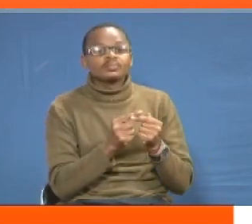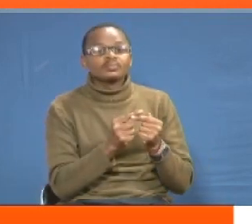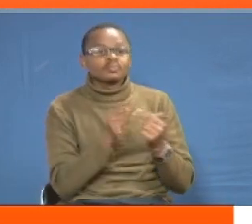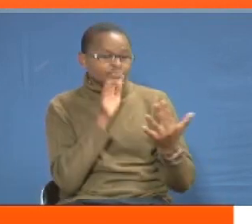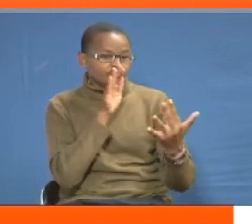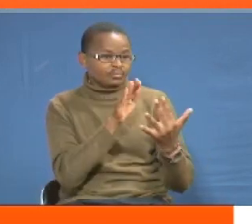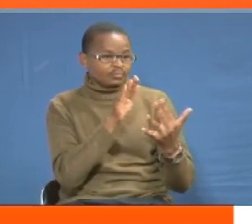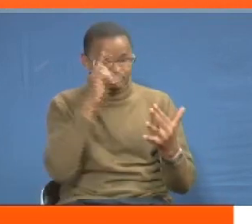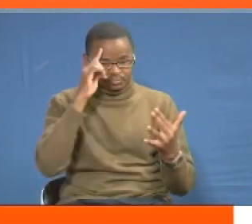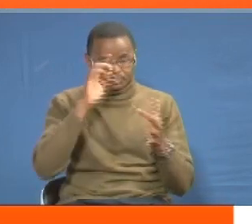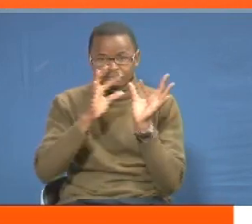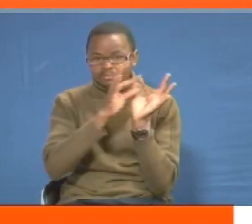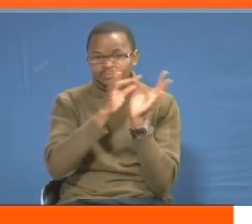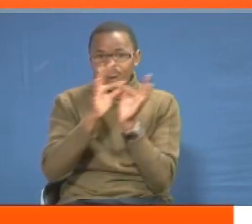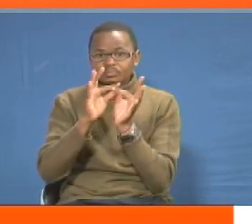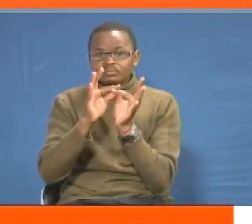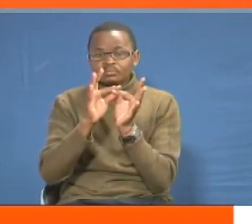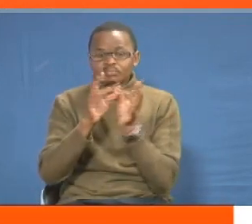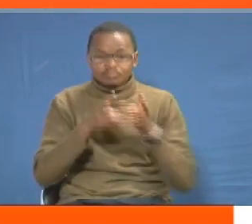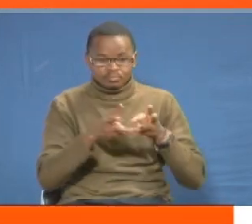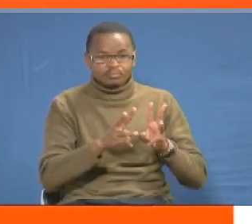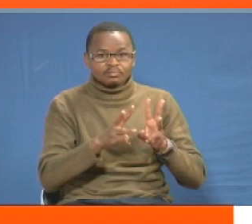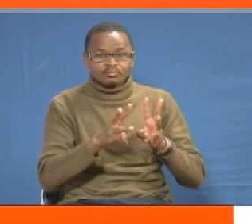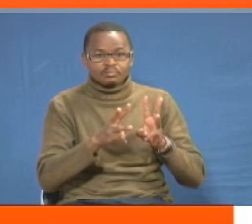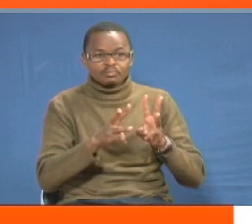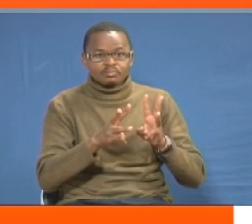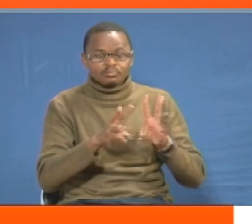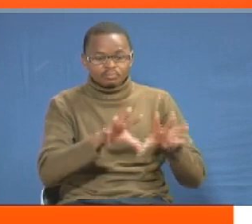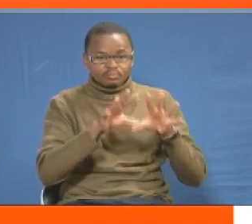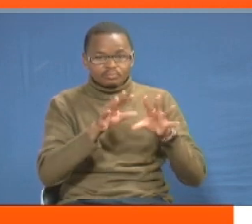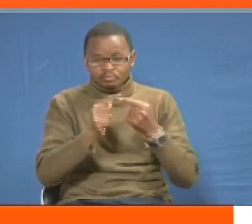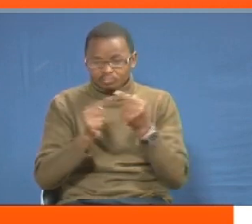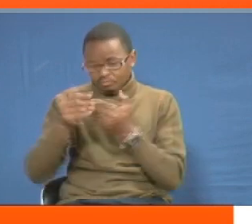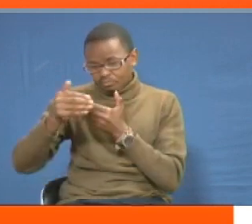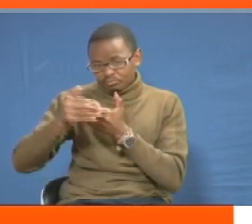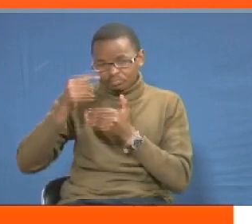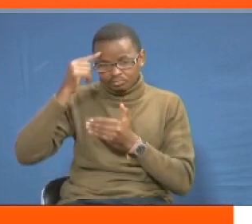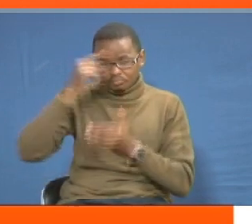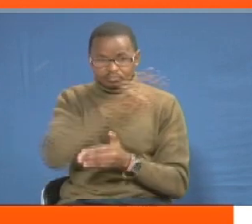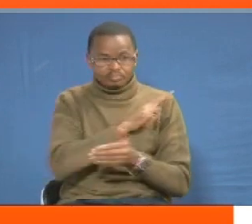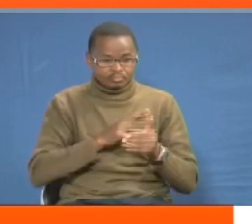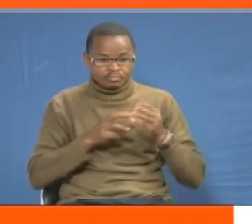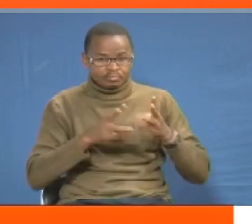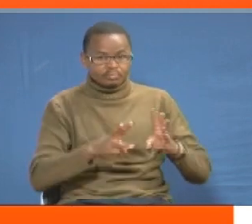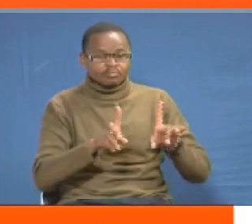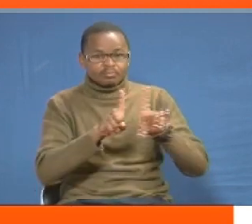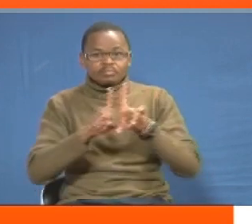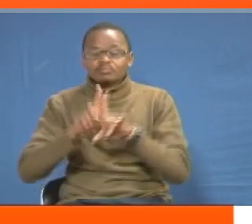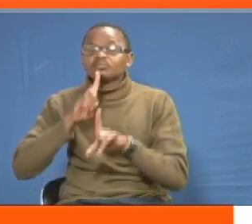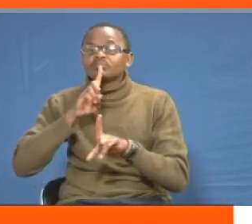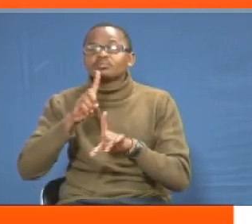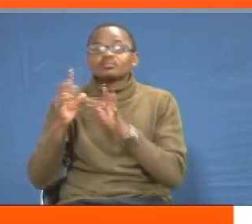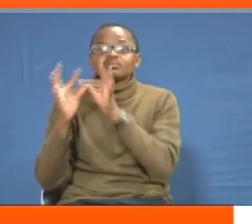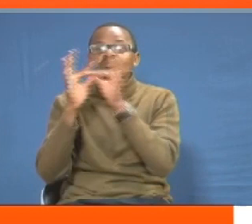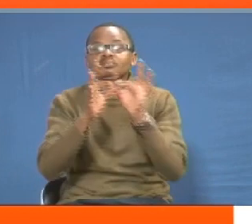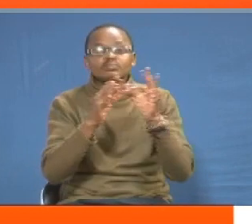approaching it from a cultural perspective, religion comes and takes over. when you approach it from a religious perspective, they also say